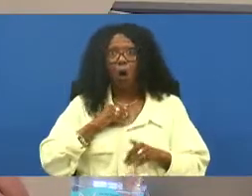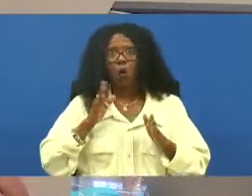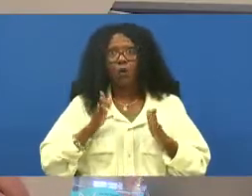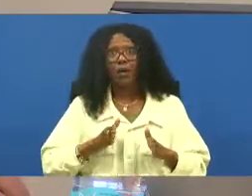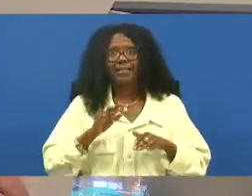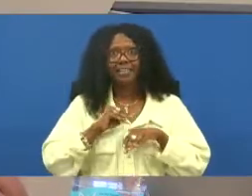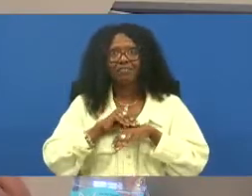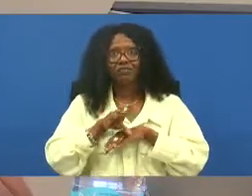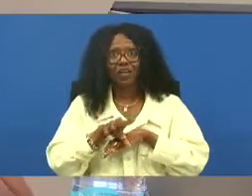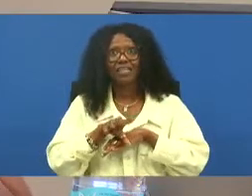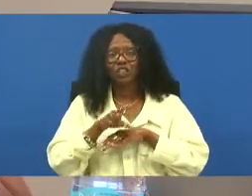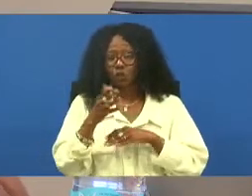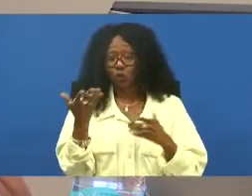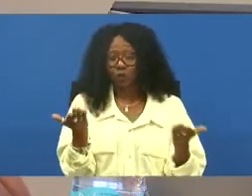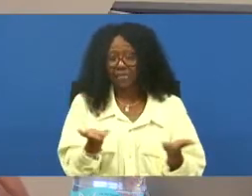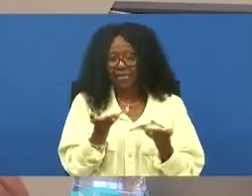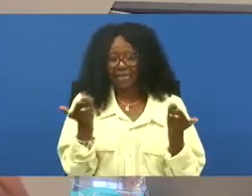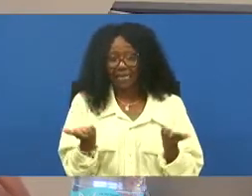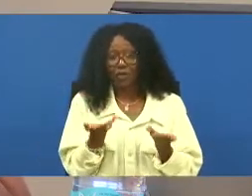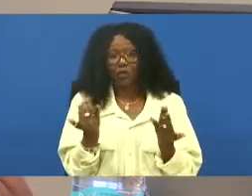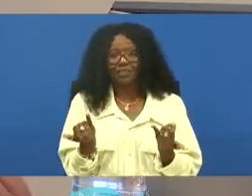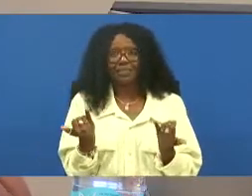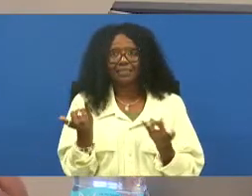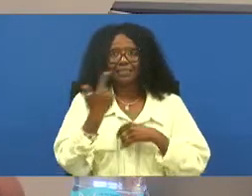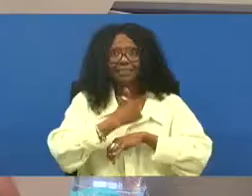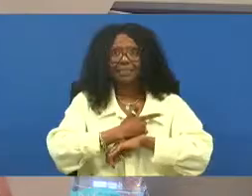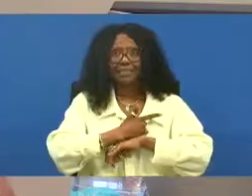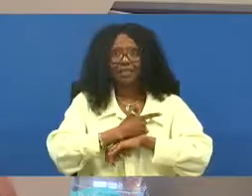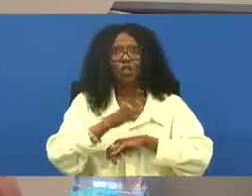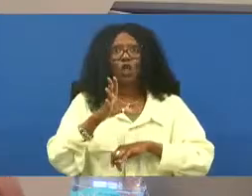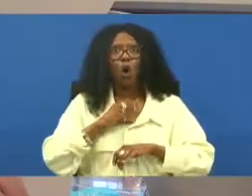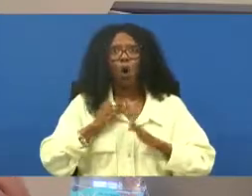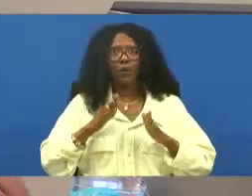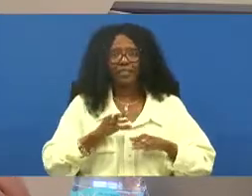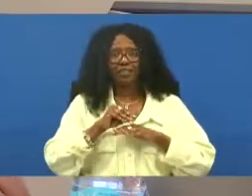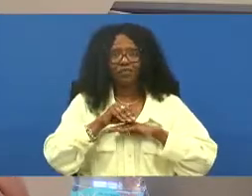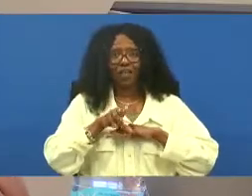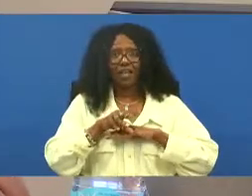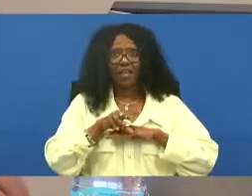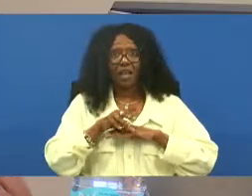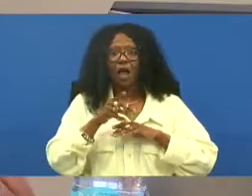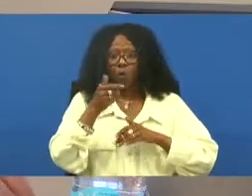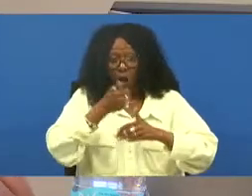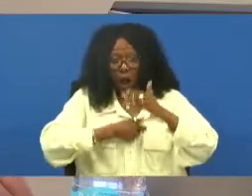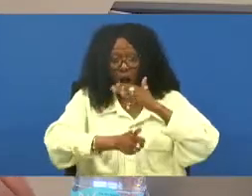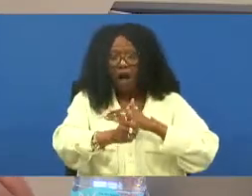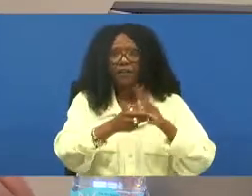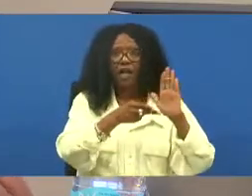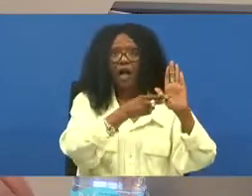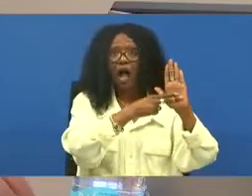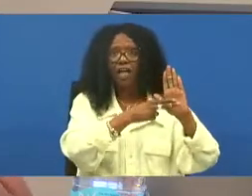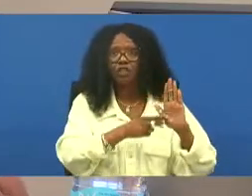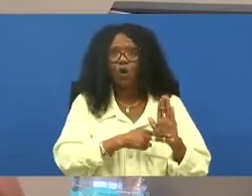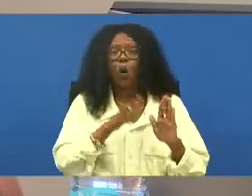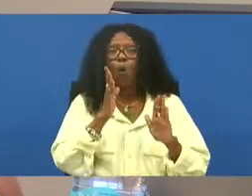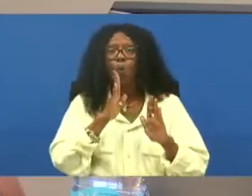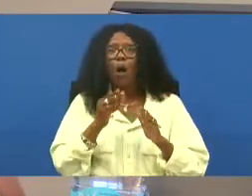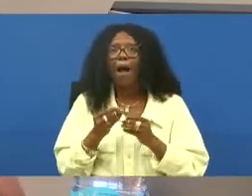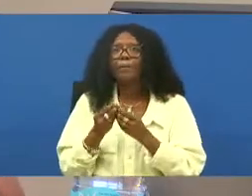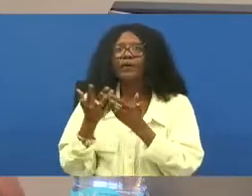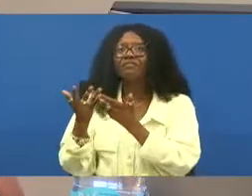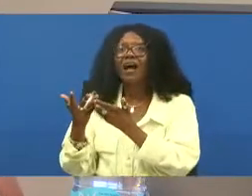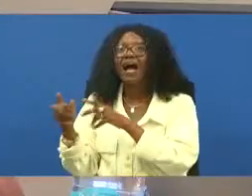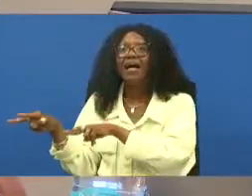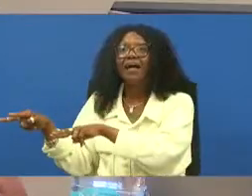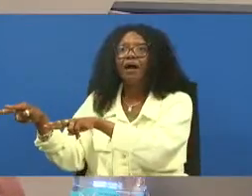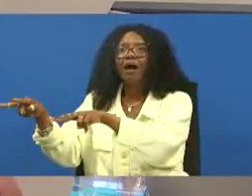is before us today. The owner's advisors, once under contract, will provide oversight of